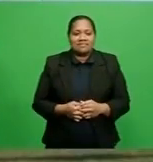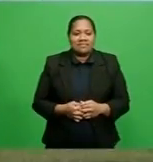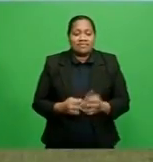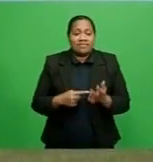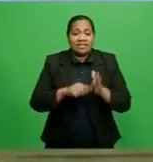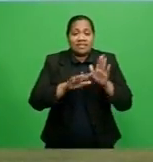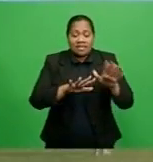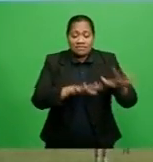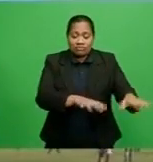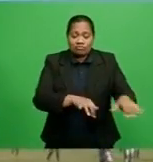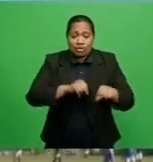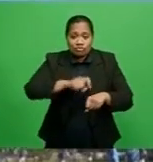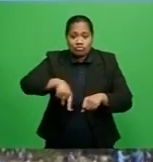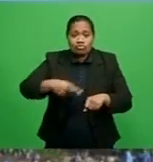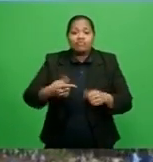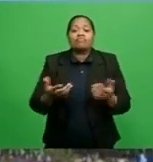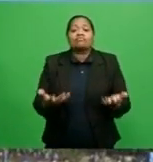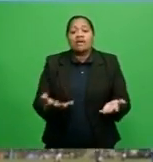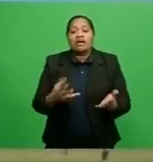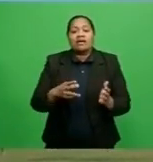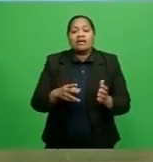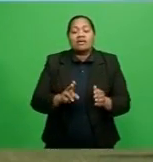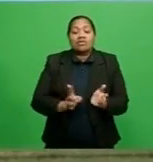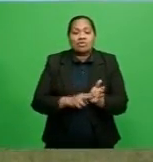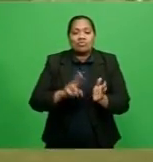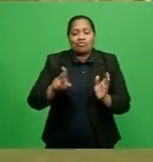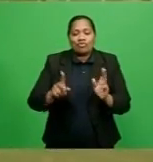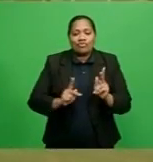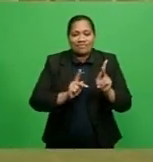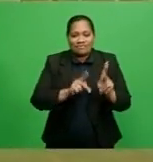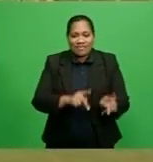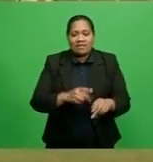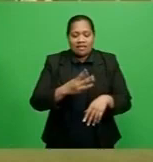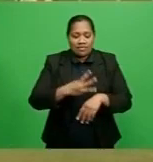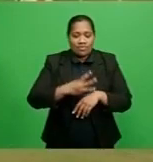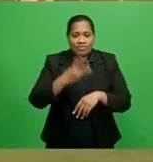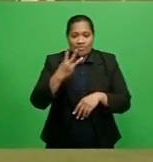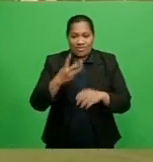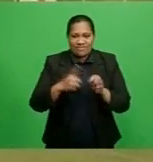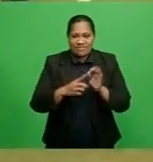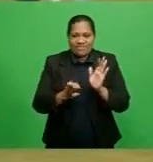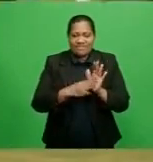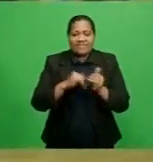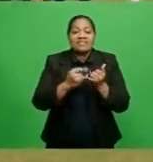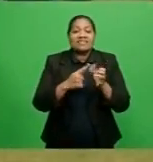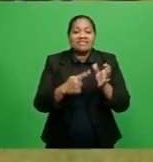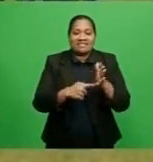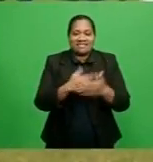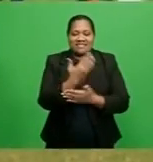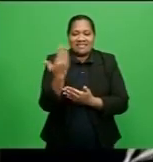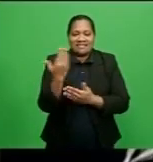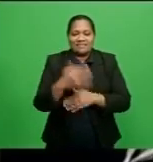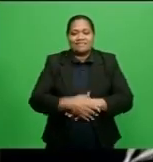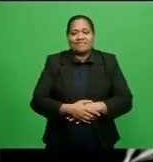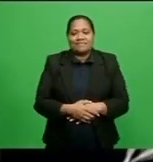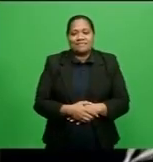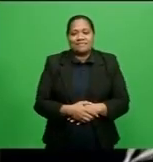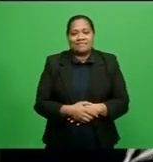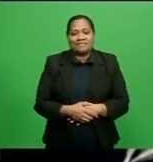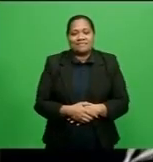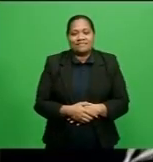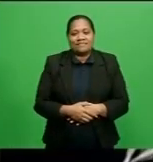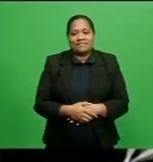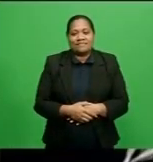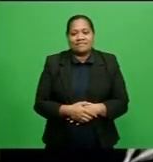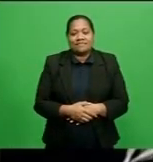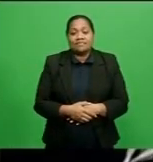at Ratudakambau Park in Osorio on Saturday at 3 p.m. Karleni Tavi, FBC Sports. The